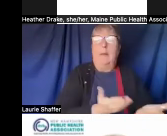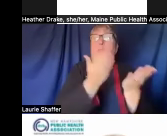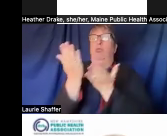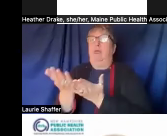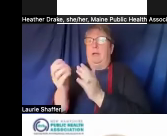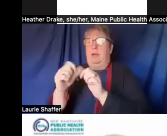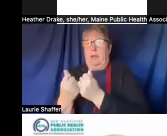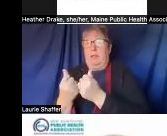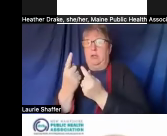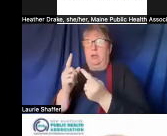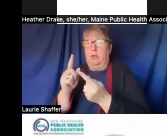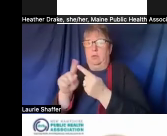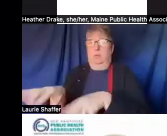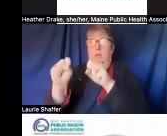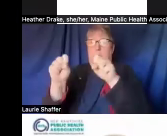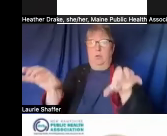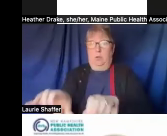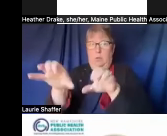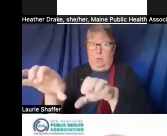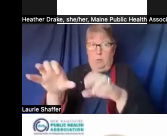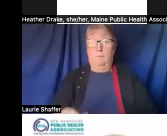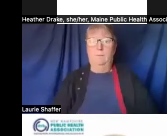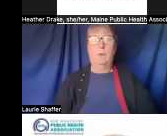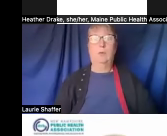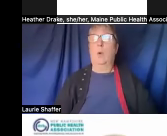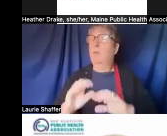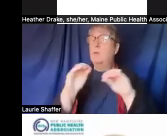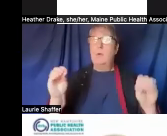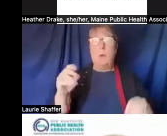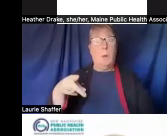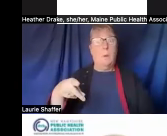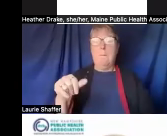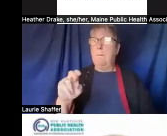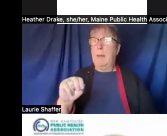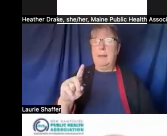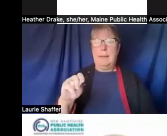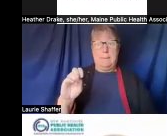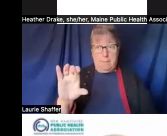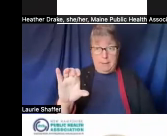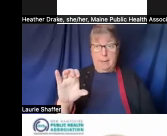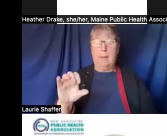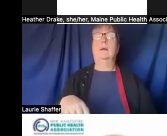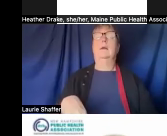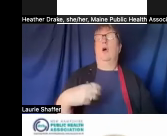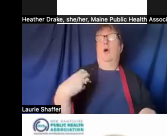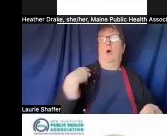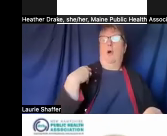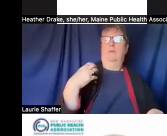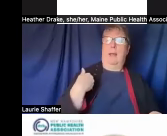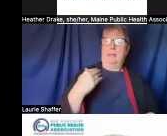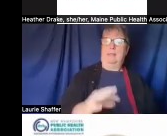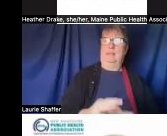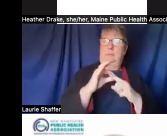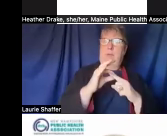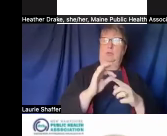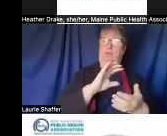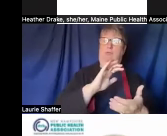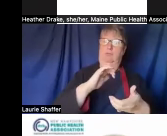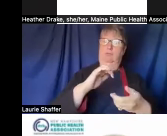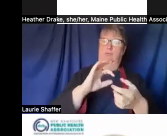So in the absence of a pandemic, the health officer has a unique relationship with the state. The state appoints health officers, but health officers